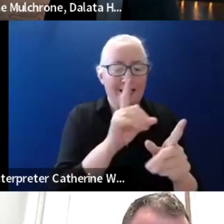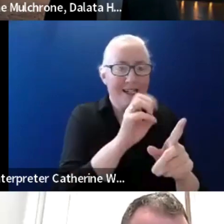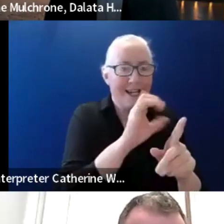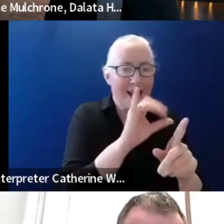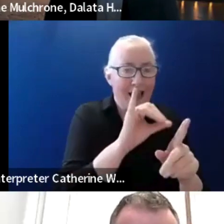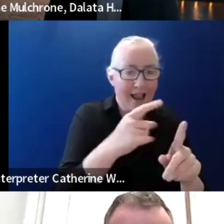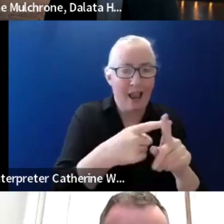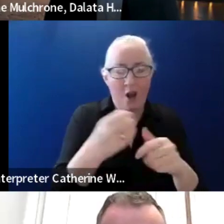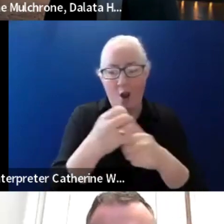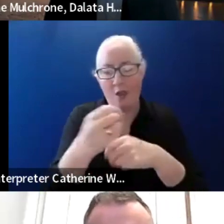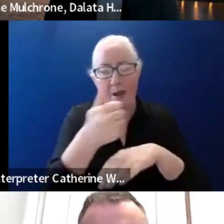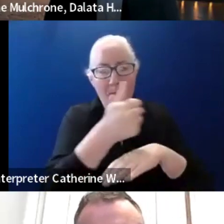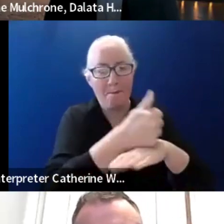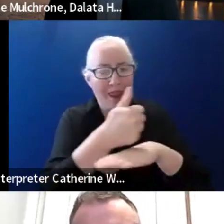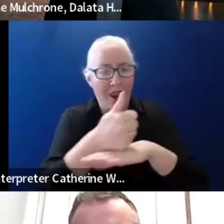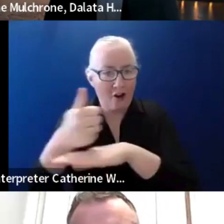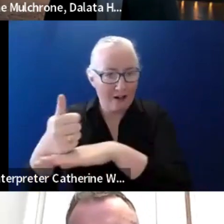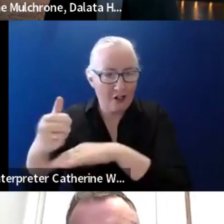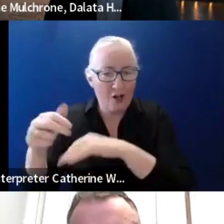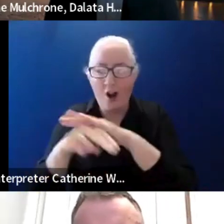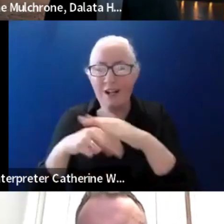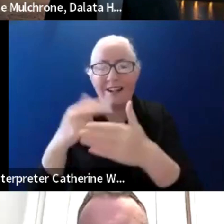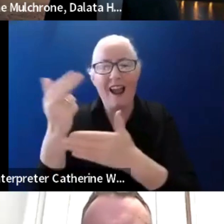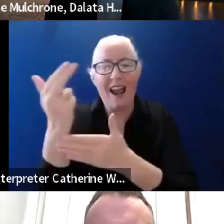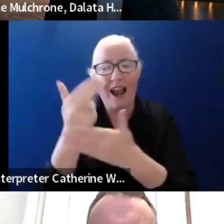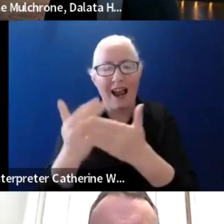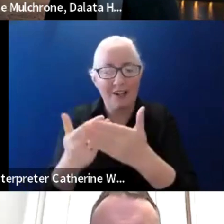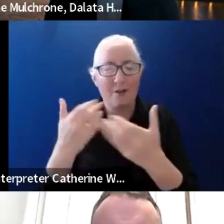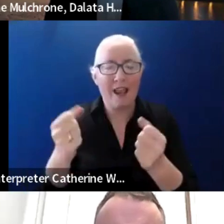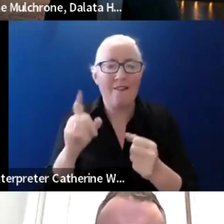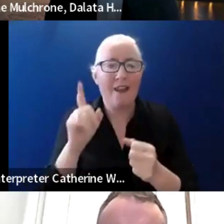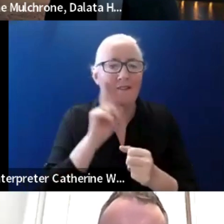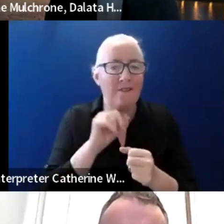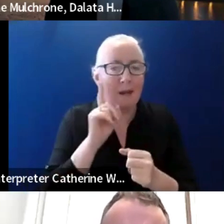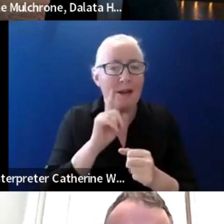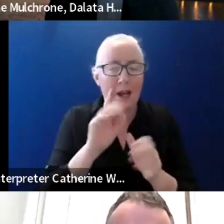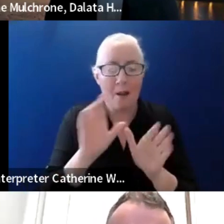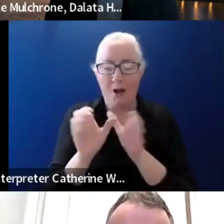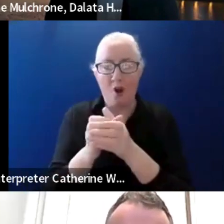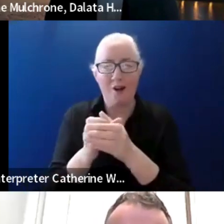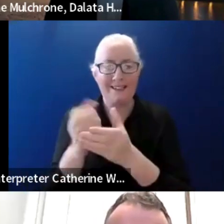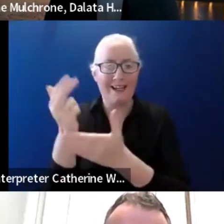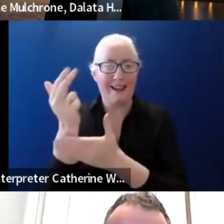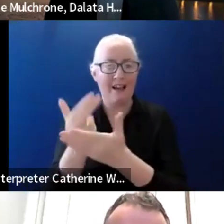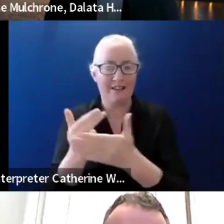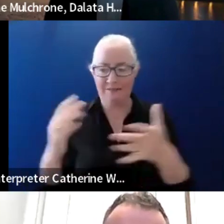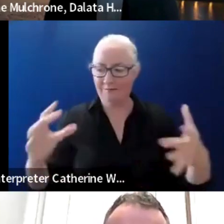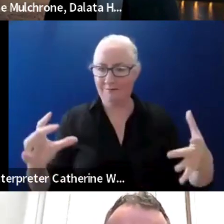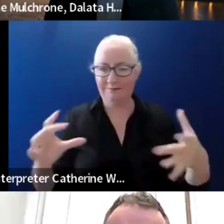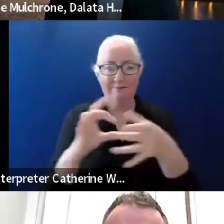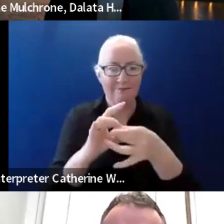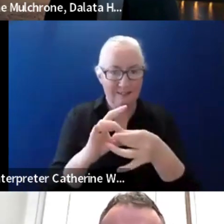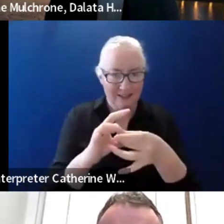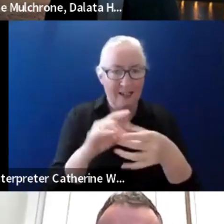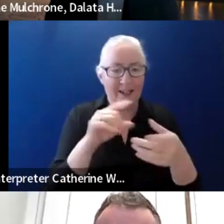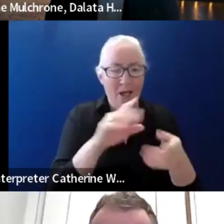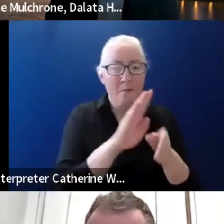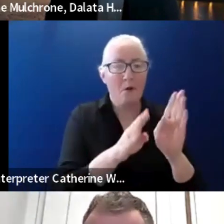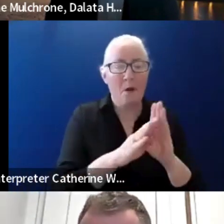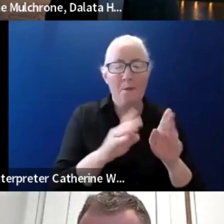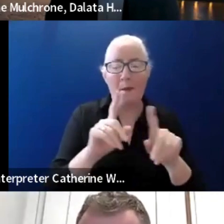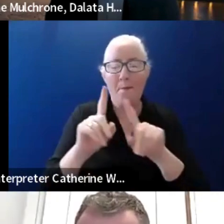those other pillars. So, for example, under our arts pillar, we're promoting female minority artists, and that then crosses over to the